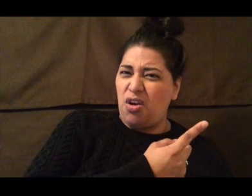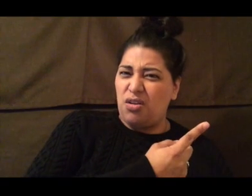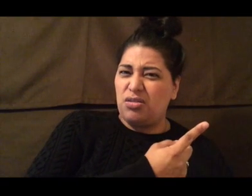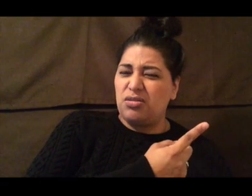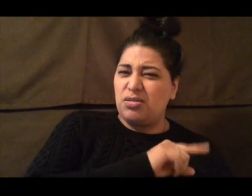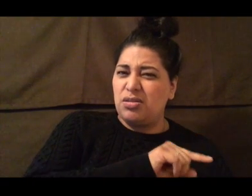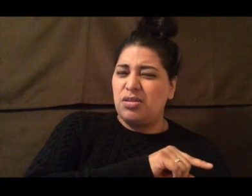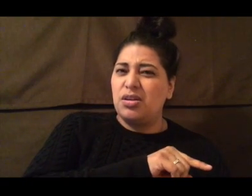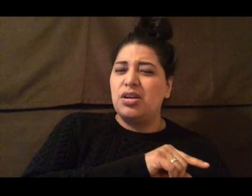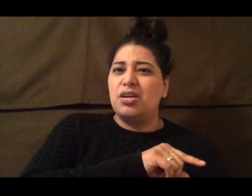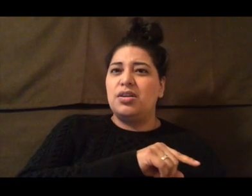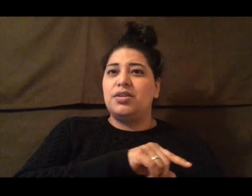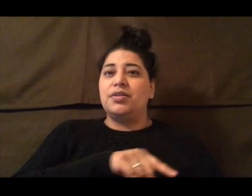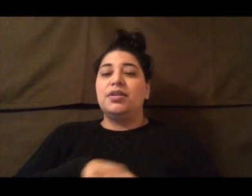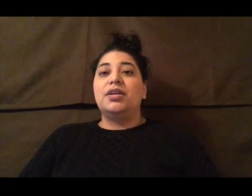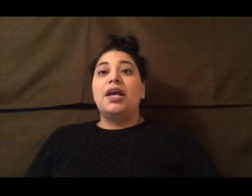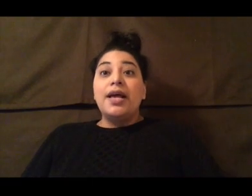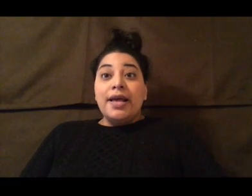here.